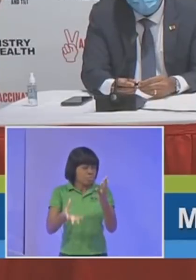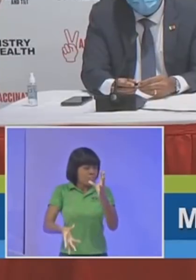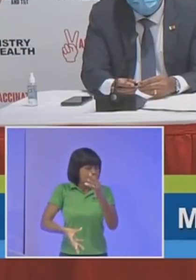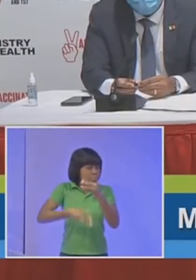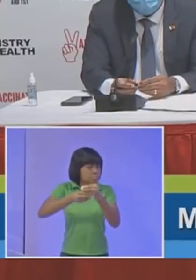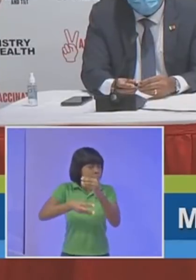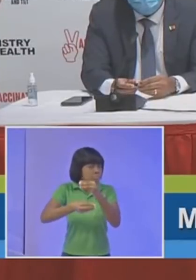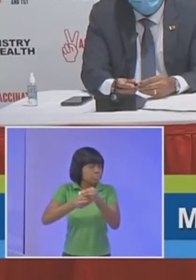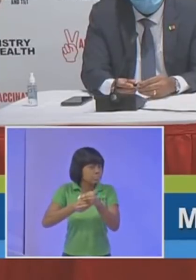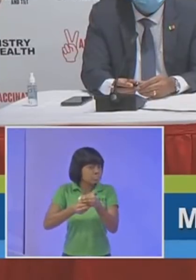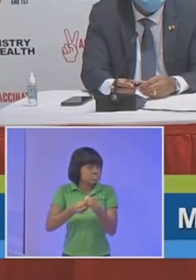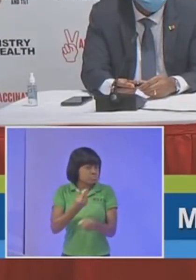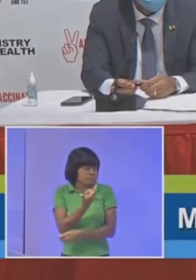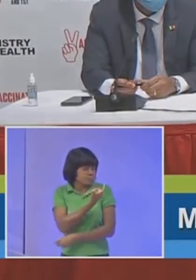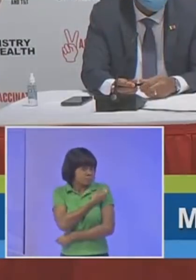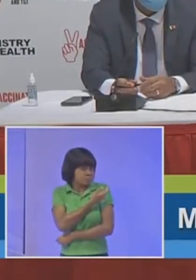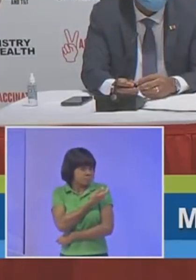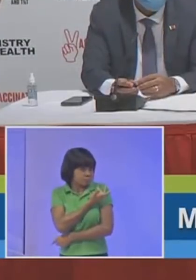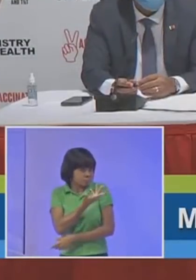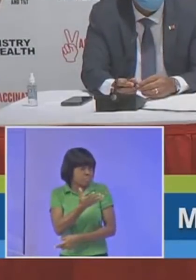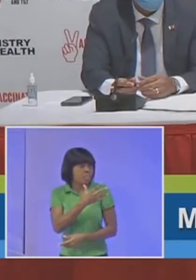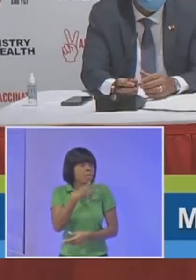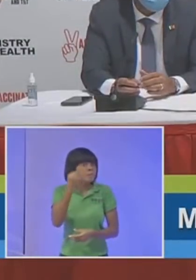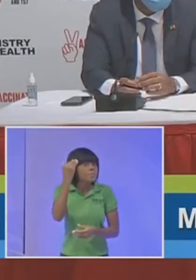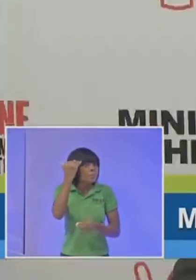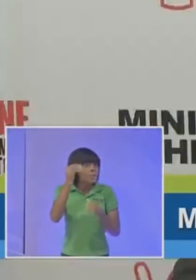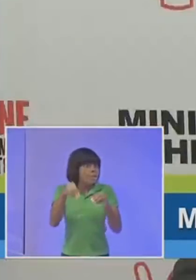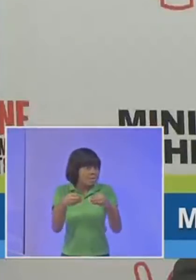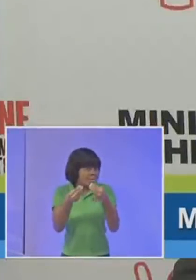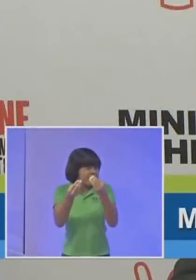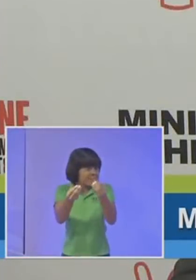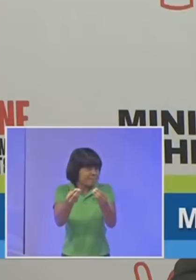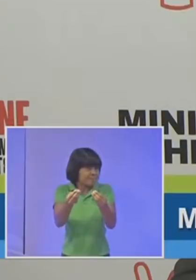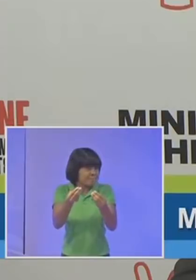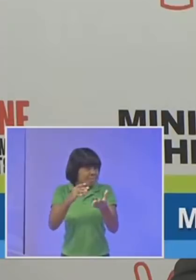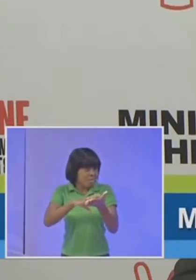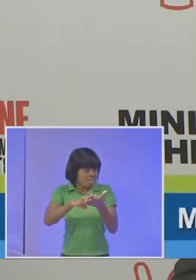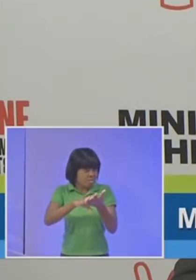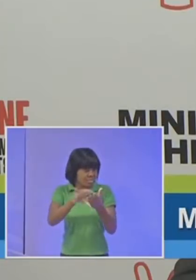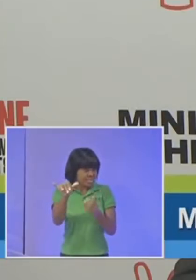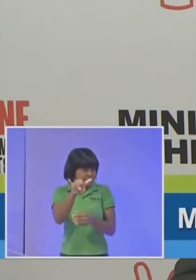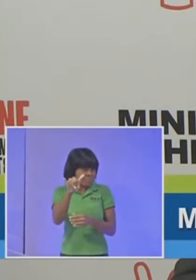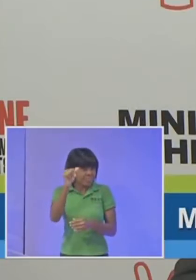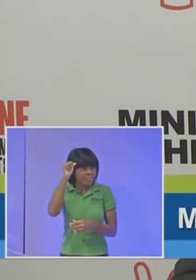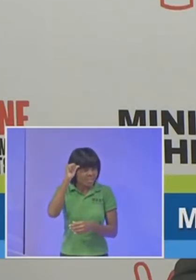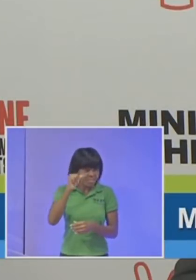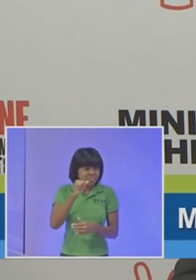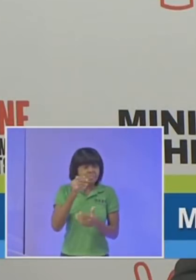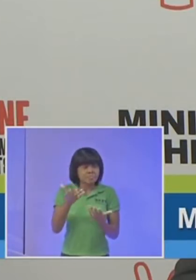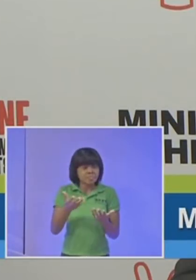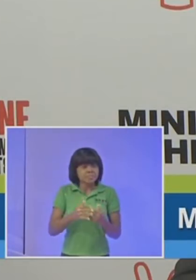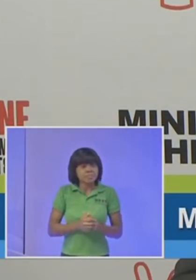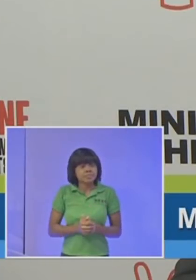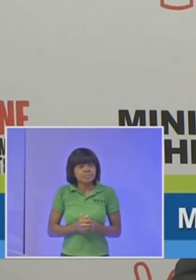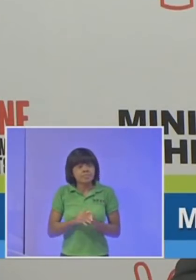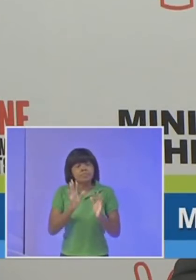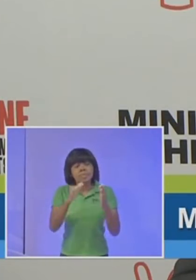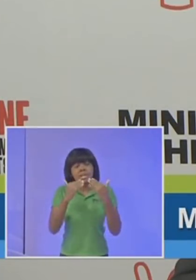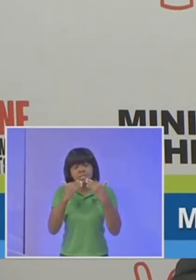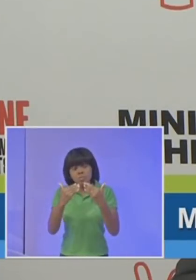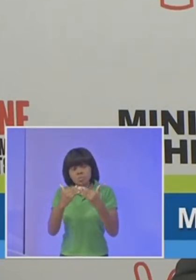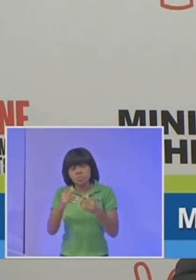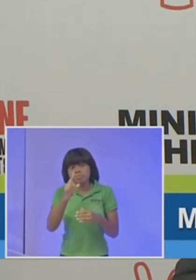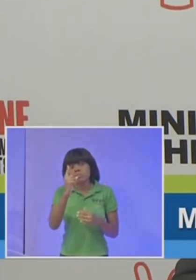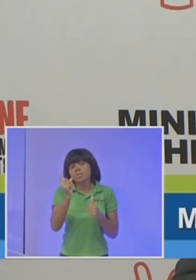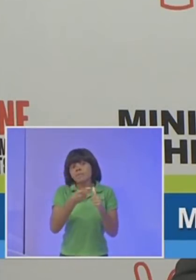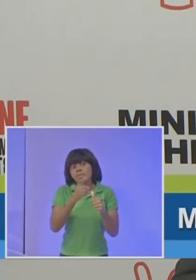the vaccination card and photo identification? Yeah, thanks. So the update on the Omicron, on the patient